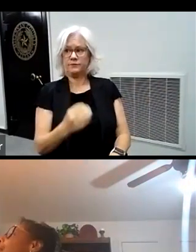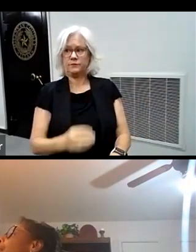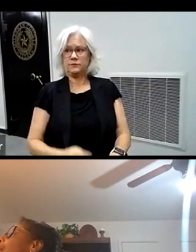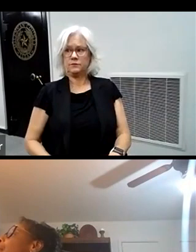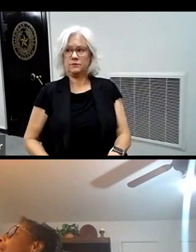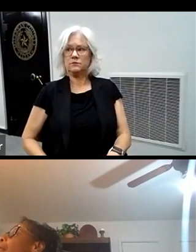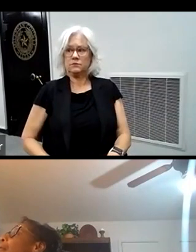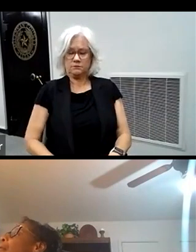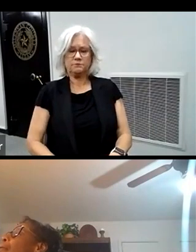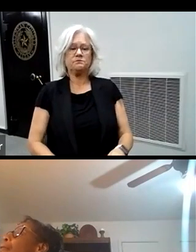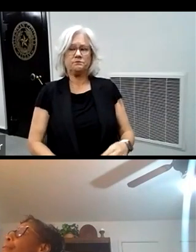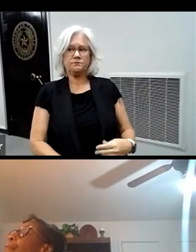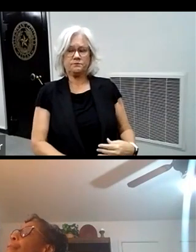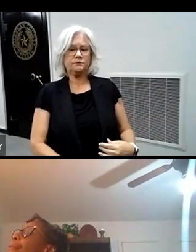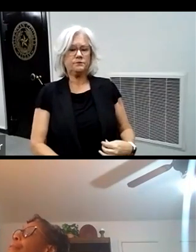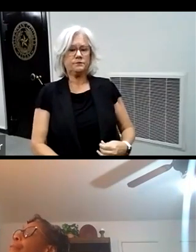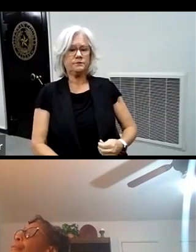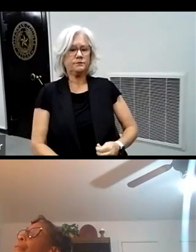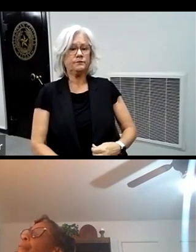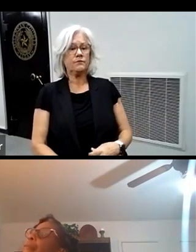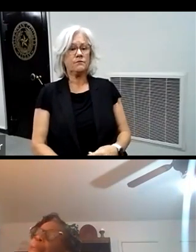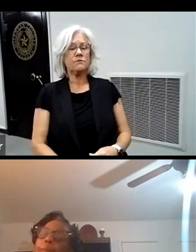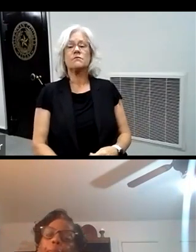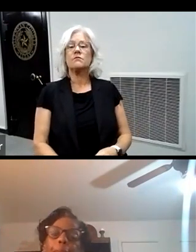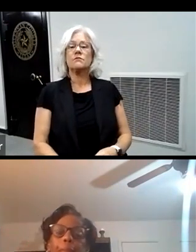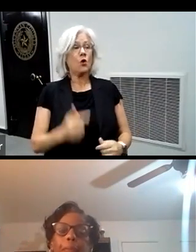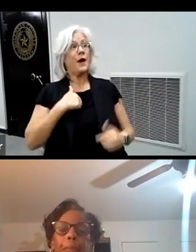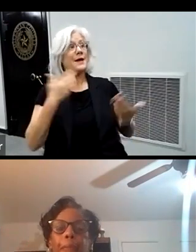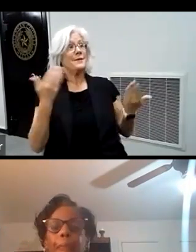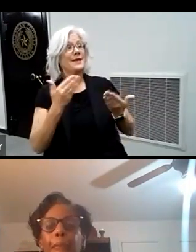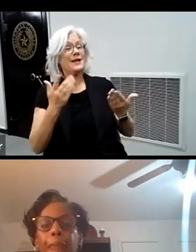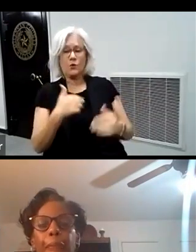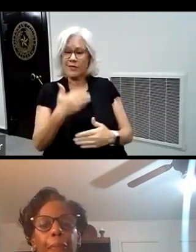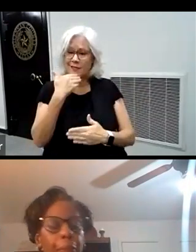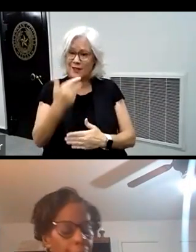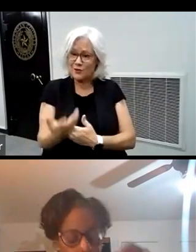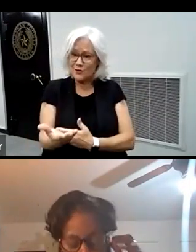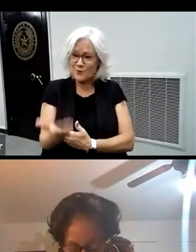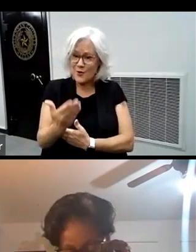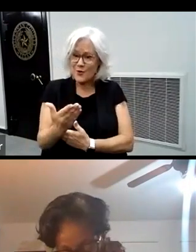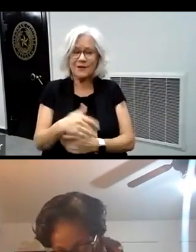I'm here, Judge. Okay, thank you. Good morning. Good morning, sir.